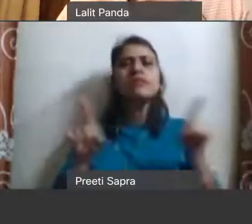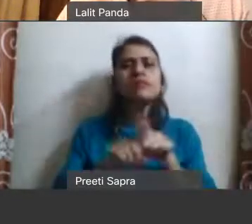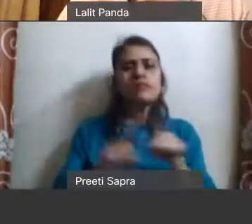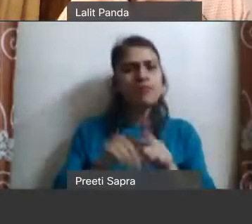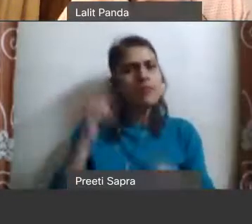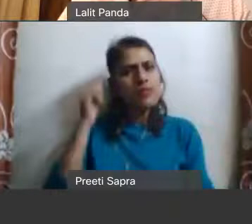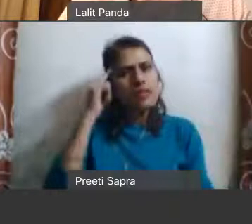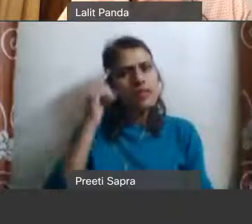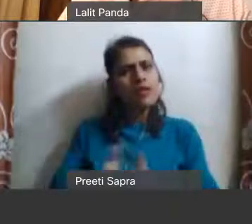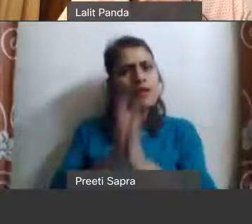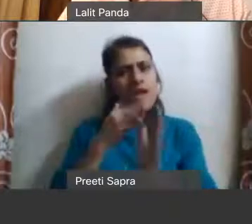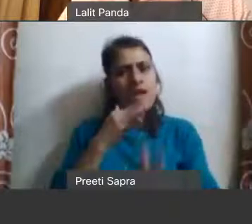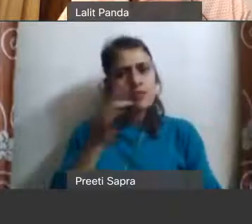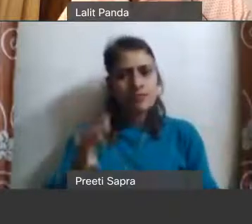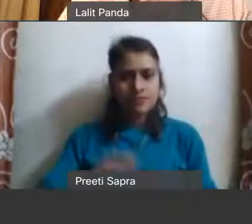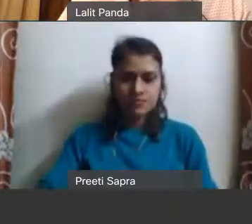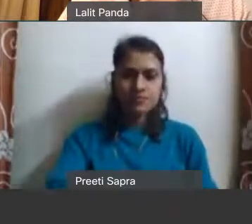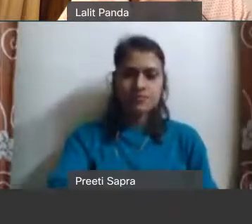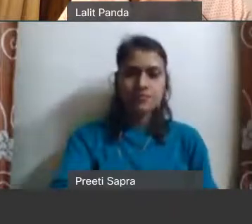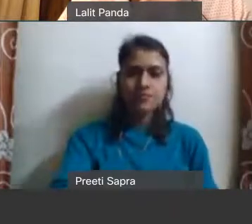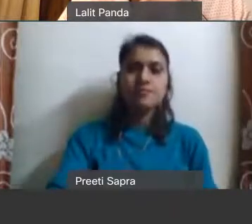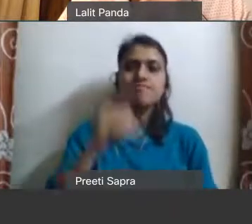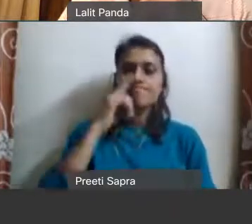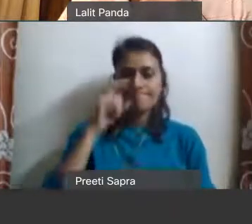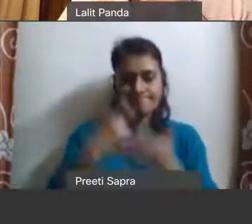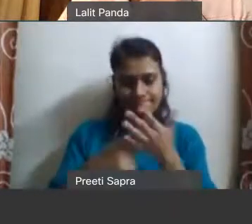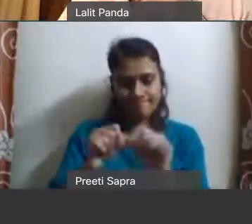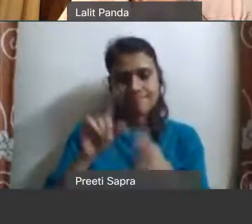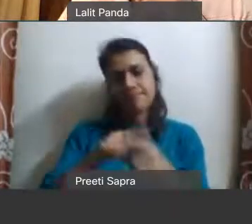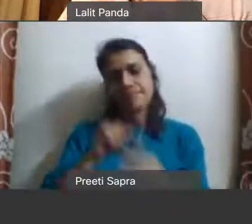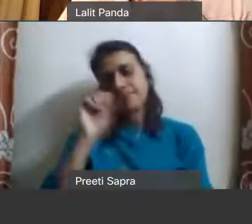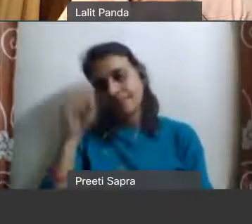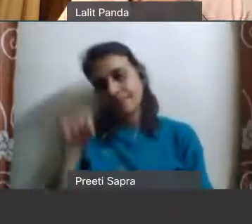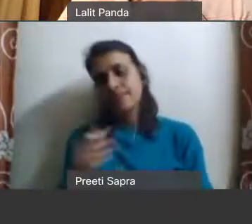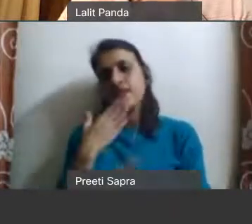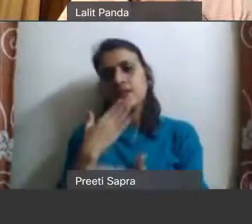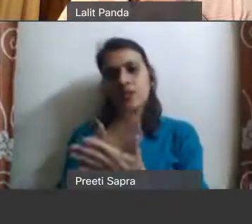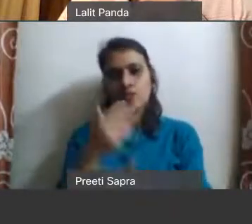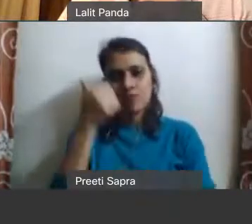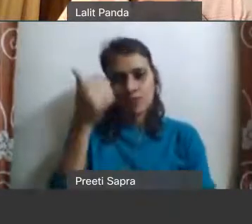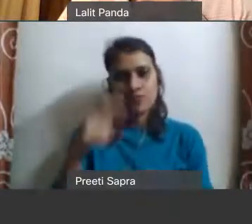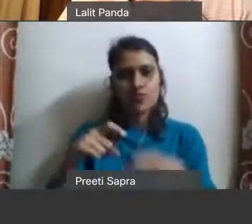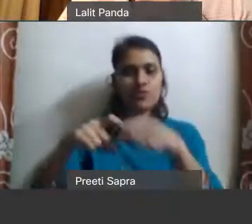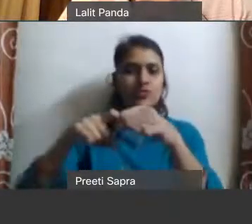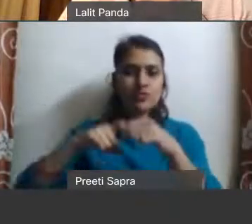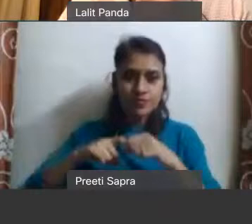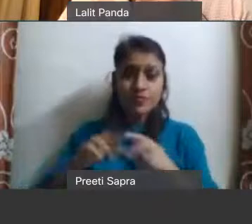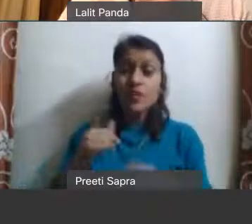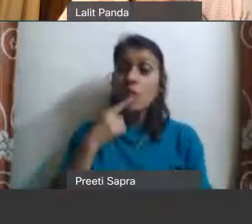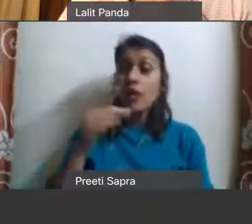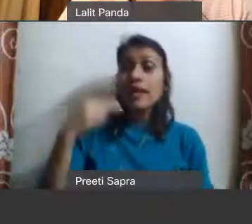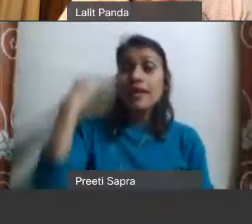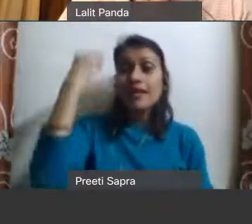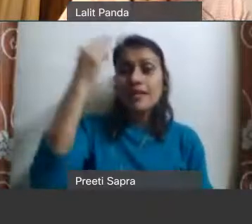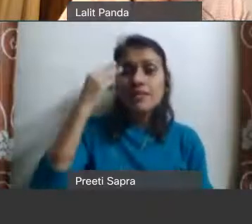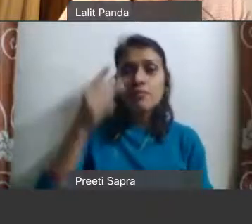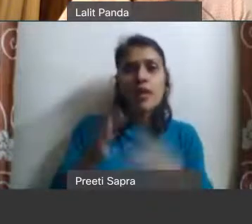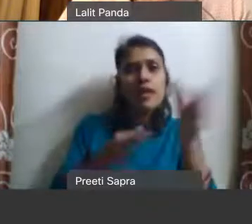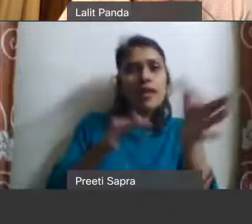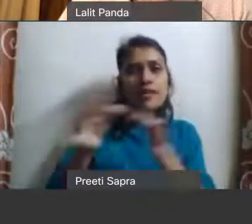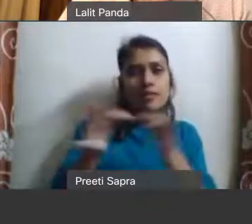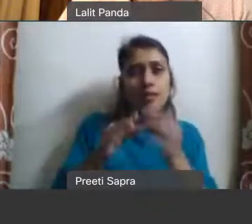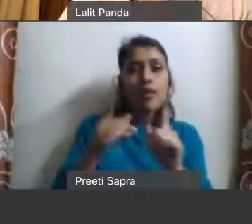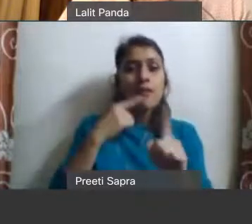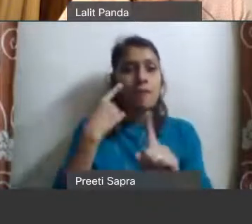Yeah, thanks for the question. I think the question sort of overlaps between reasonable classification and indirect